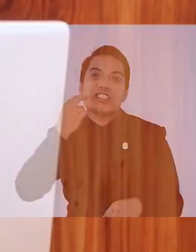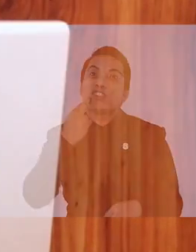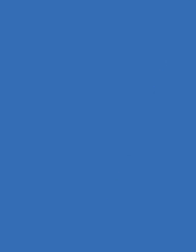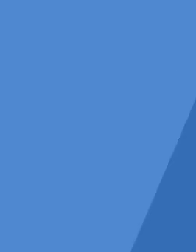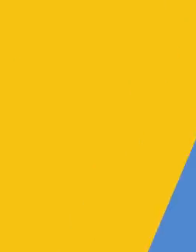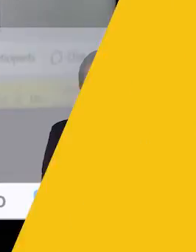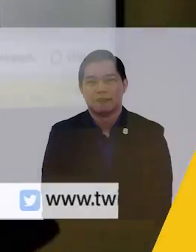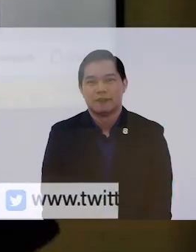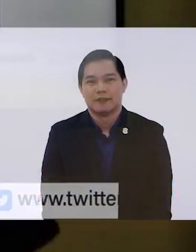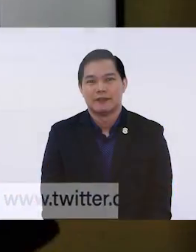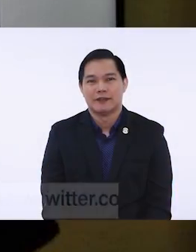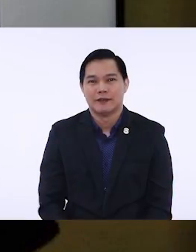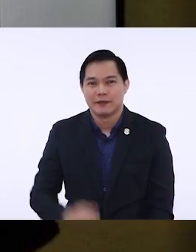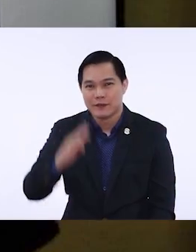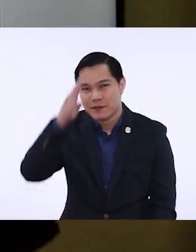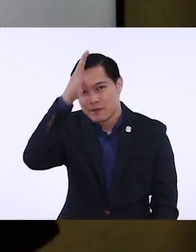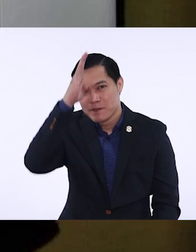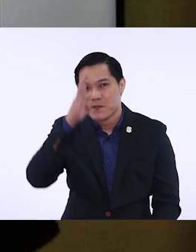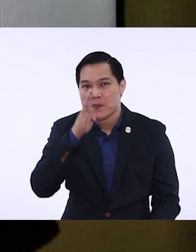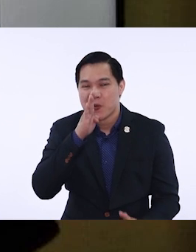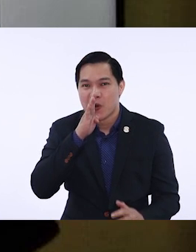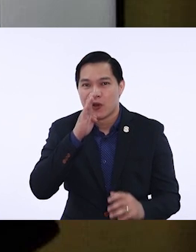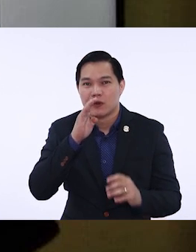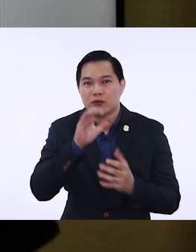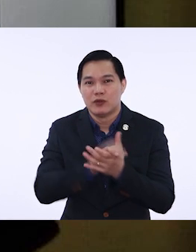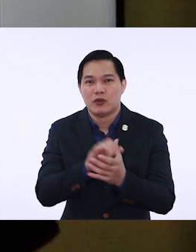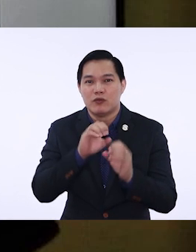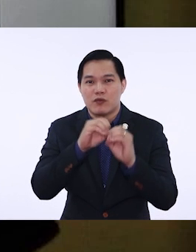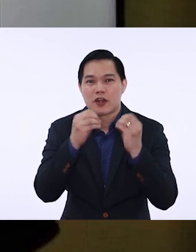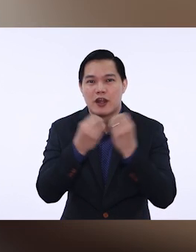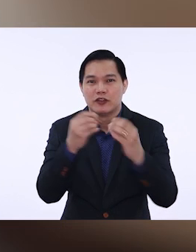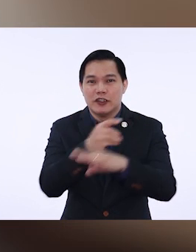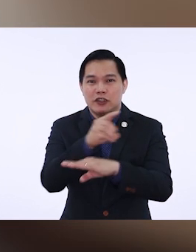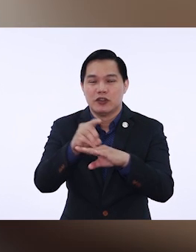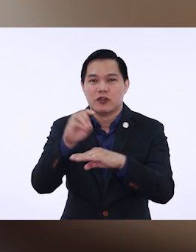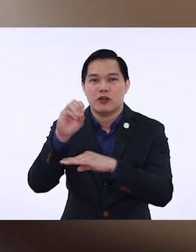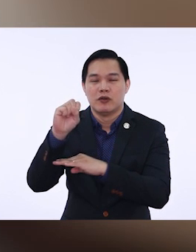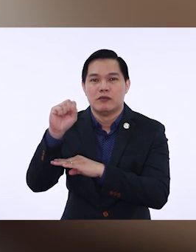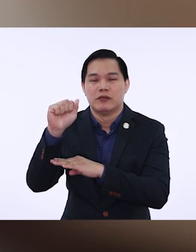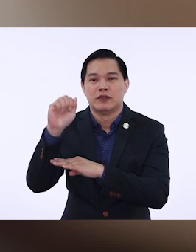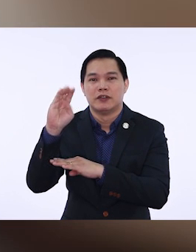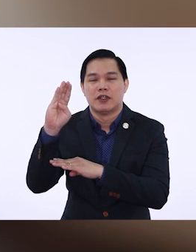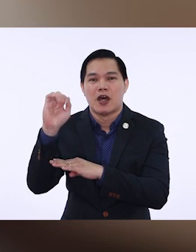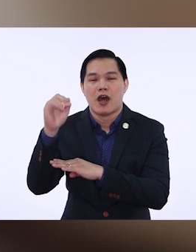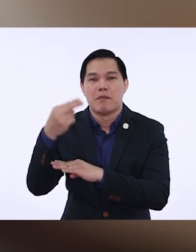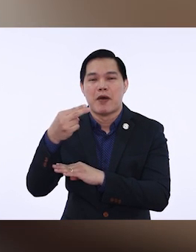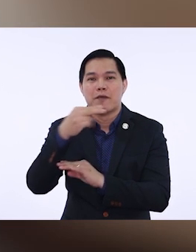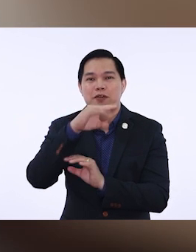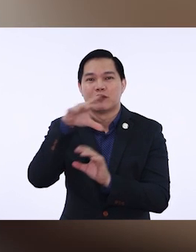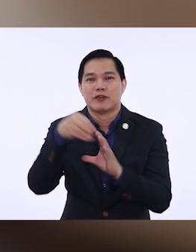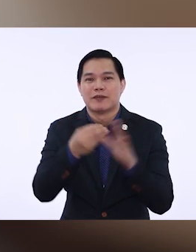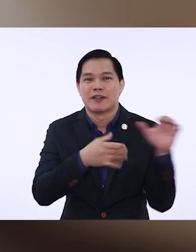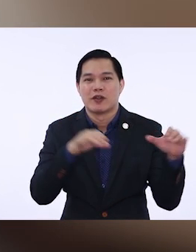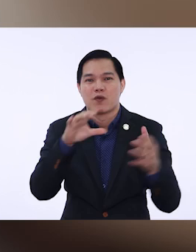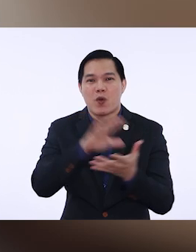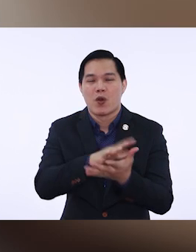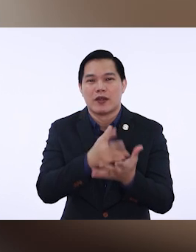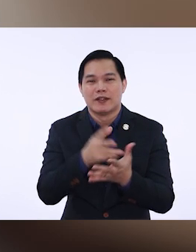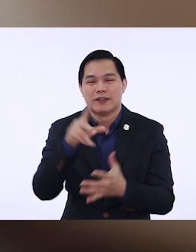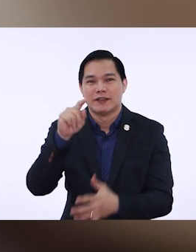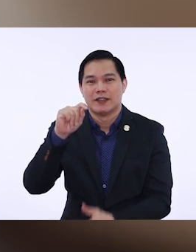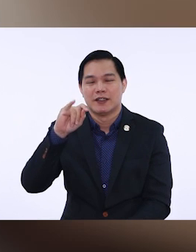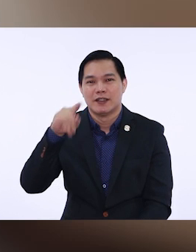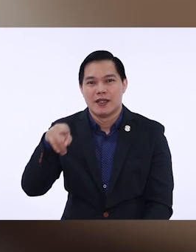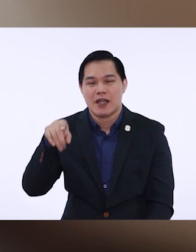report. The Buklod organization in the district of Sabah participated in the activity Cooking Tips